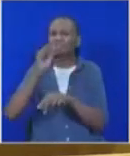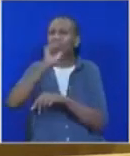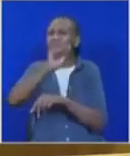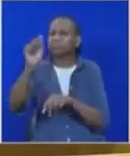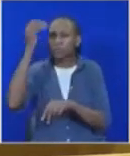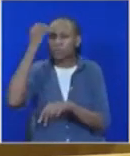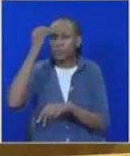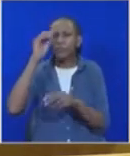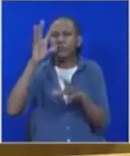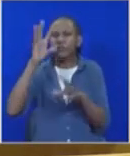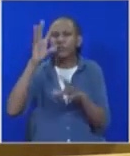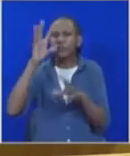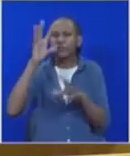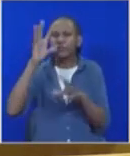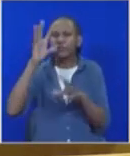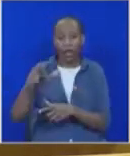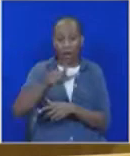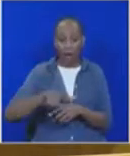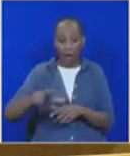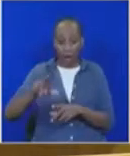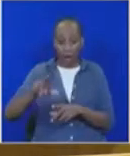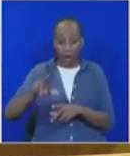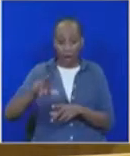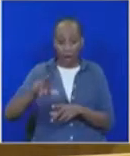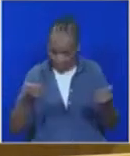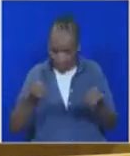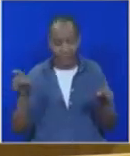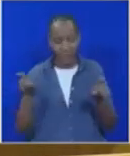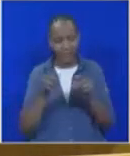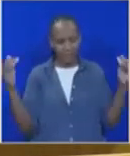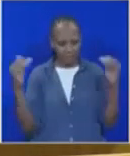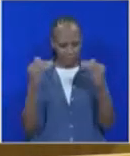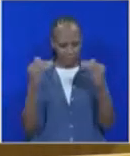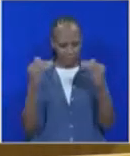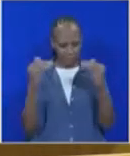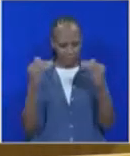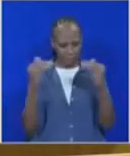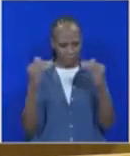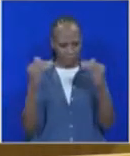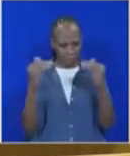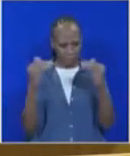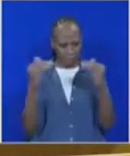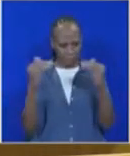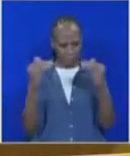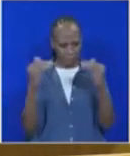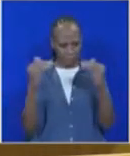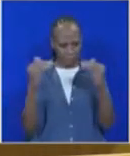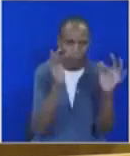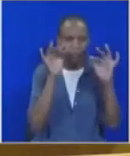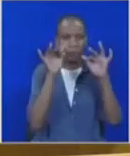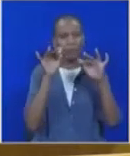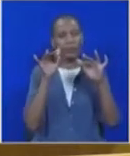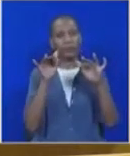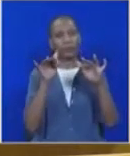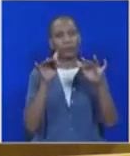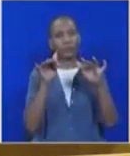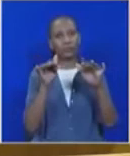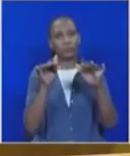to land reform and reforms to bring about equitable access to all South Africa's natural resources, not just